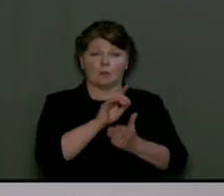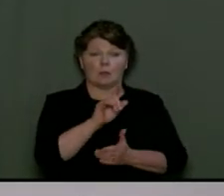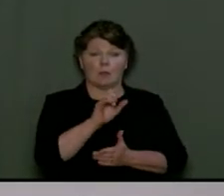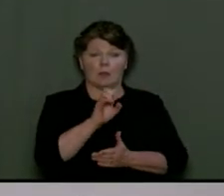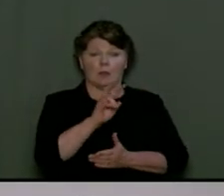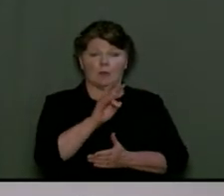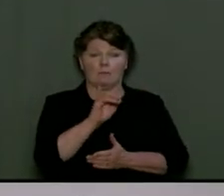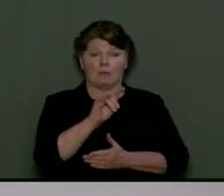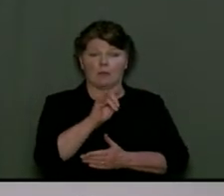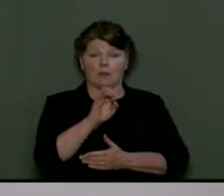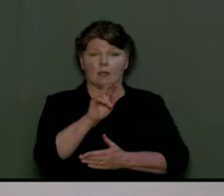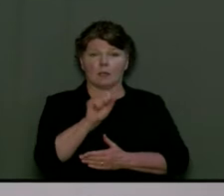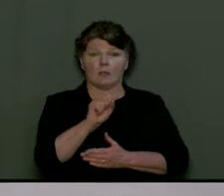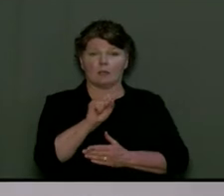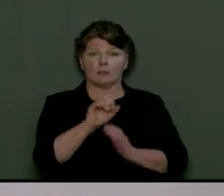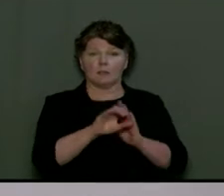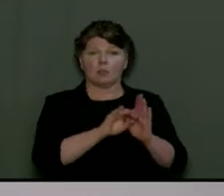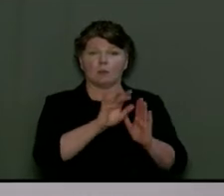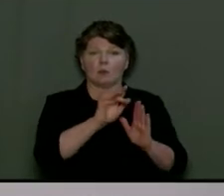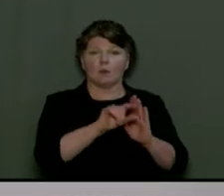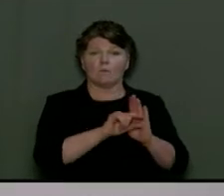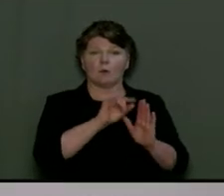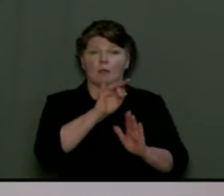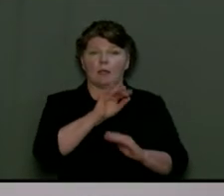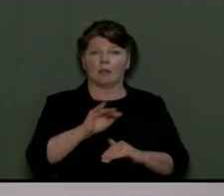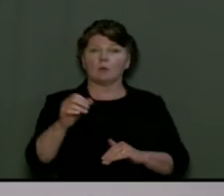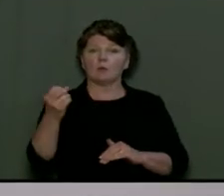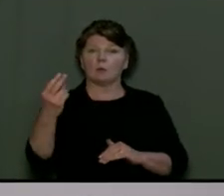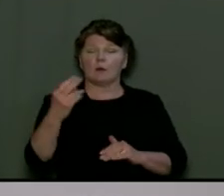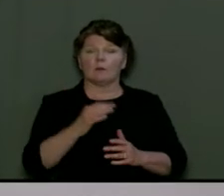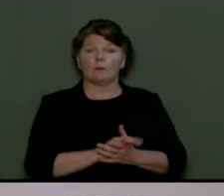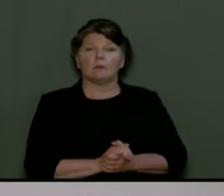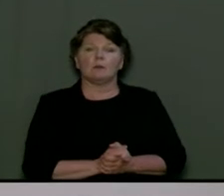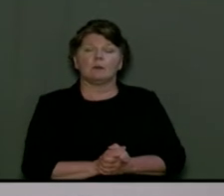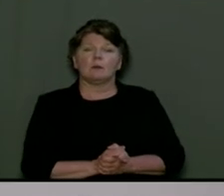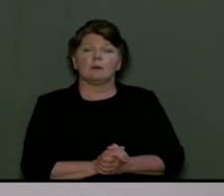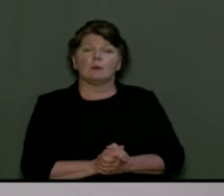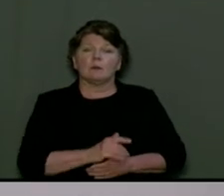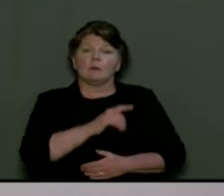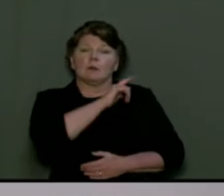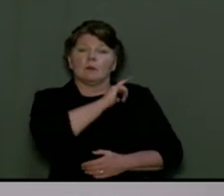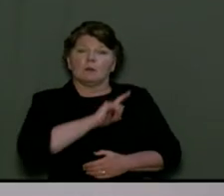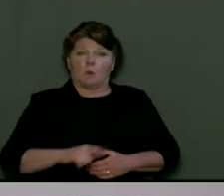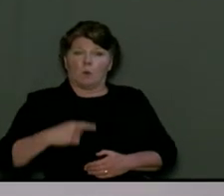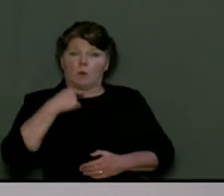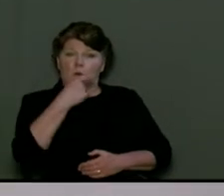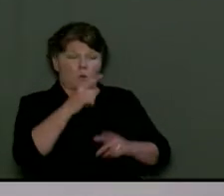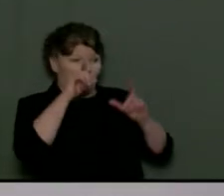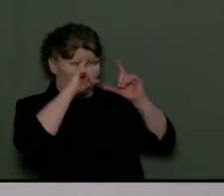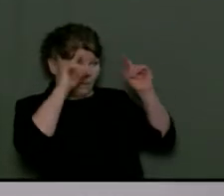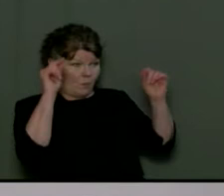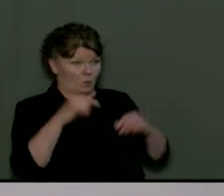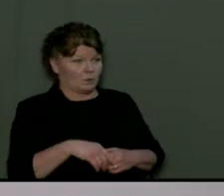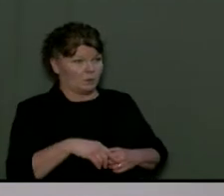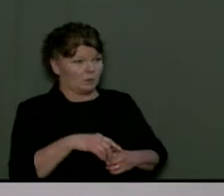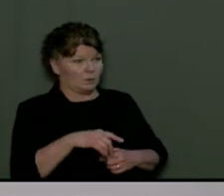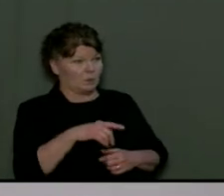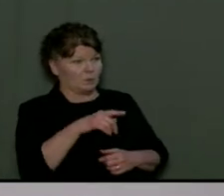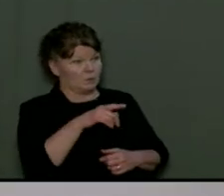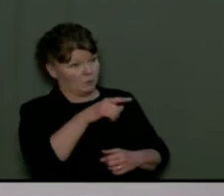the 25th chapter, verses 8 to 12. The Lord said to Moses, "Tell the people